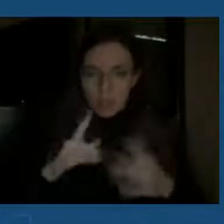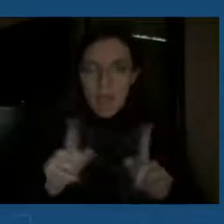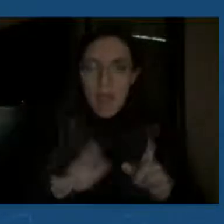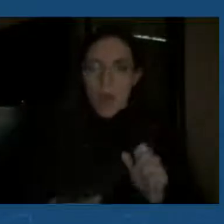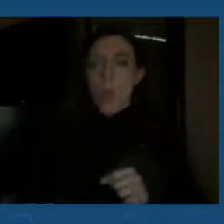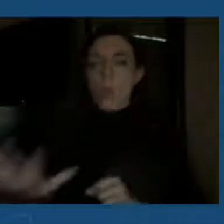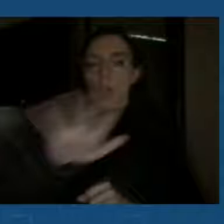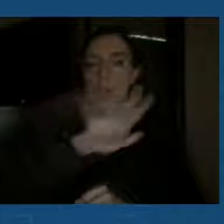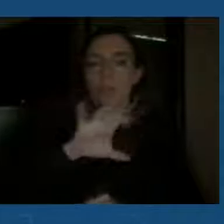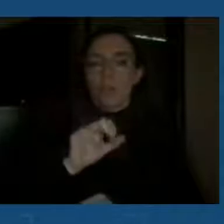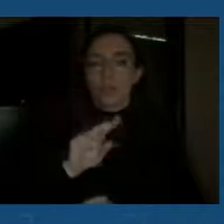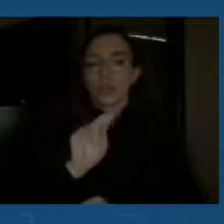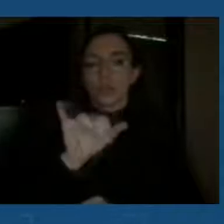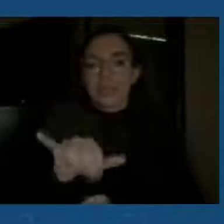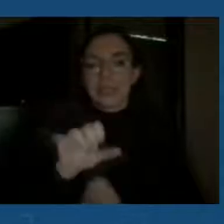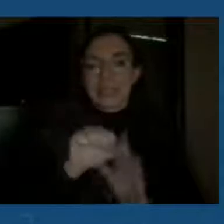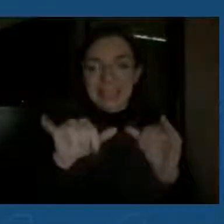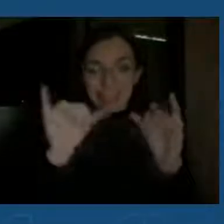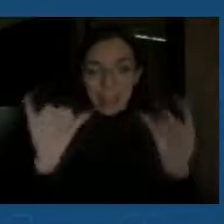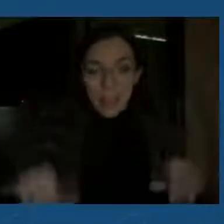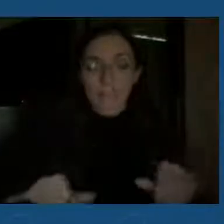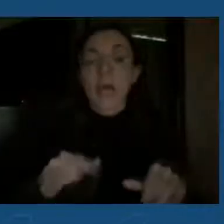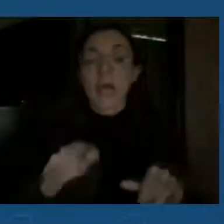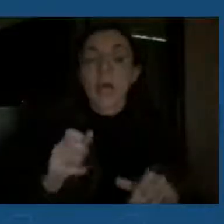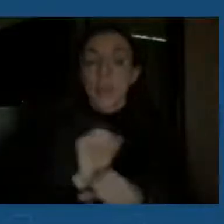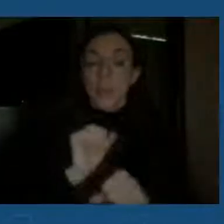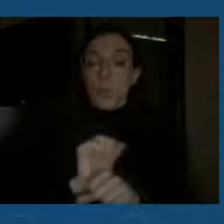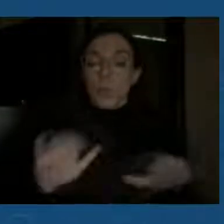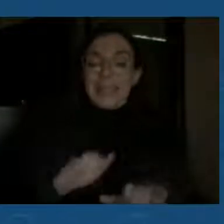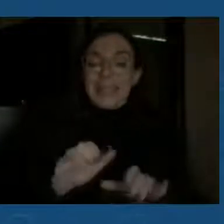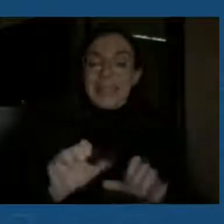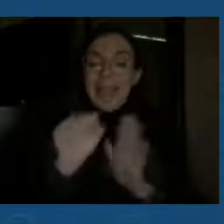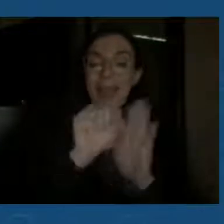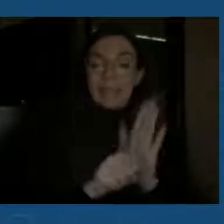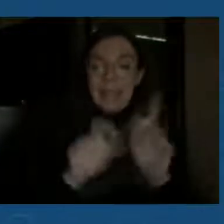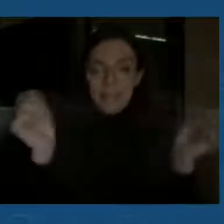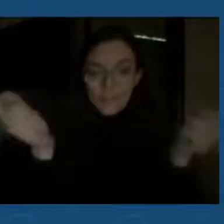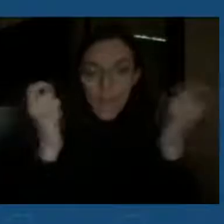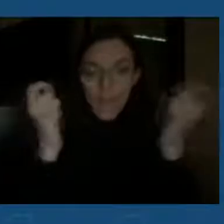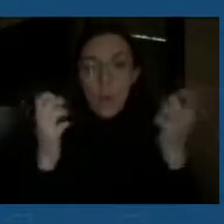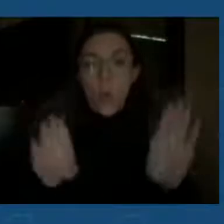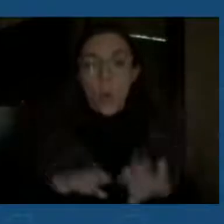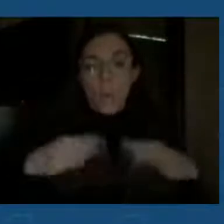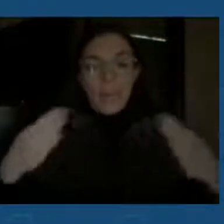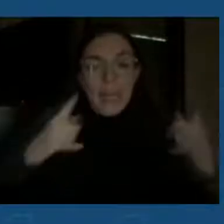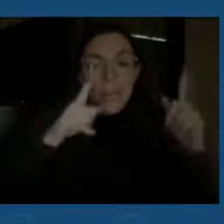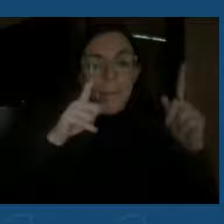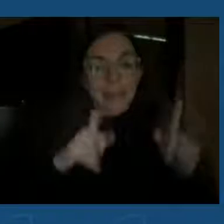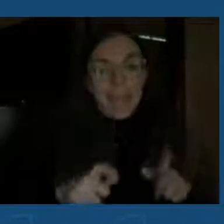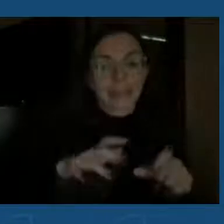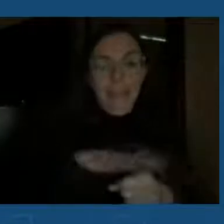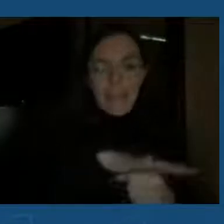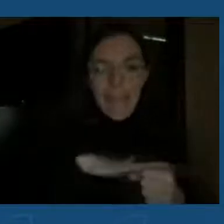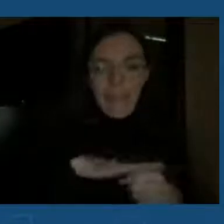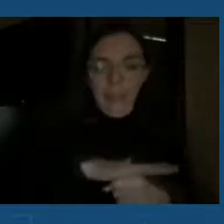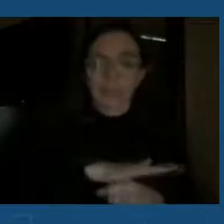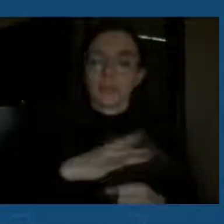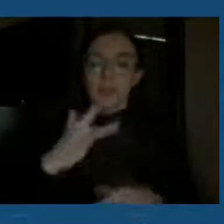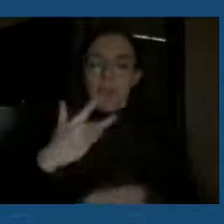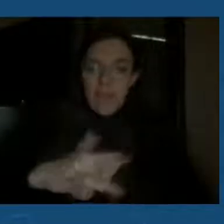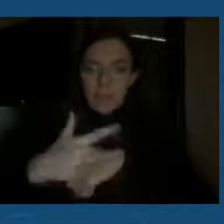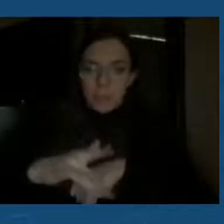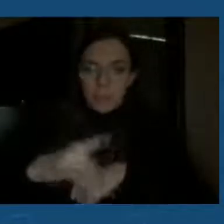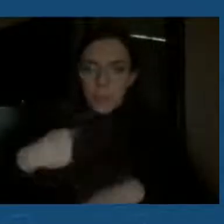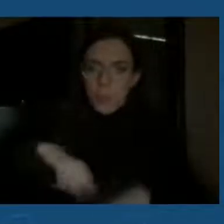And also the work we did at the State Fair to open up testing sites and make sure that we had vaccinations and test sites available. So, you know, we've been here a